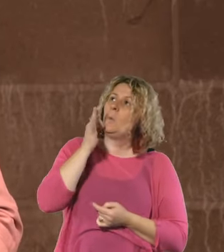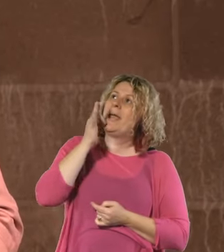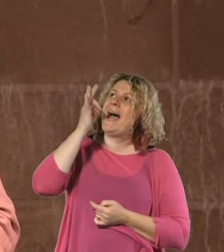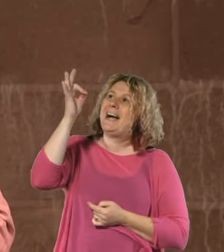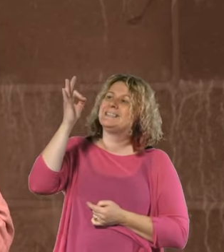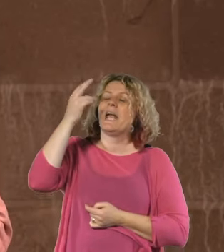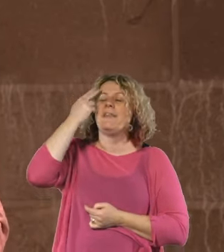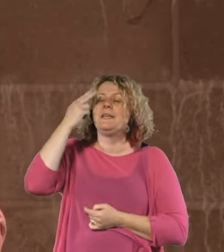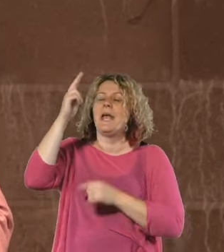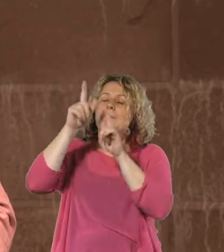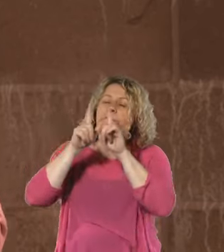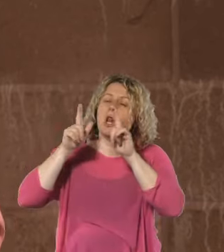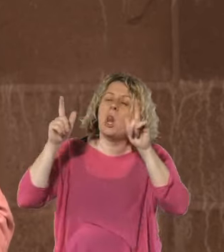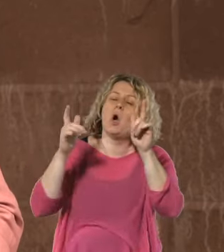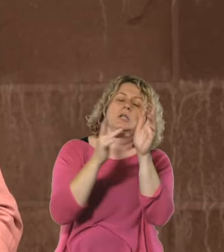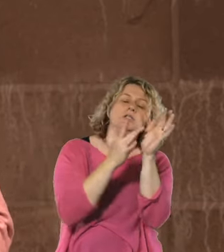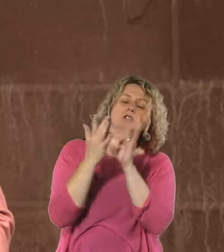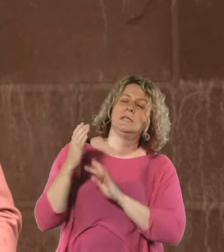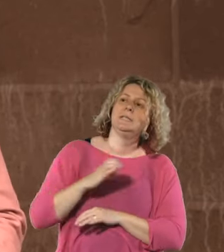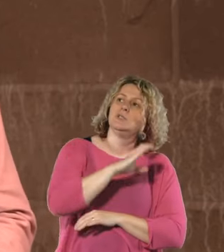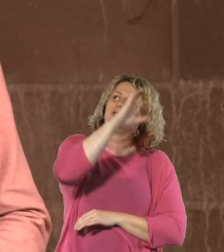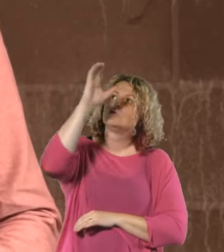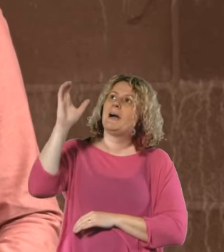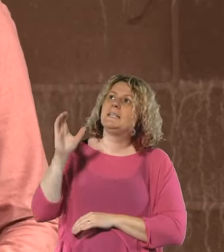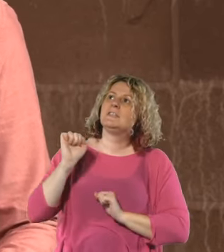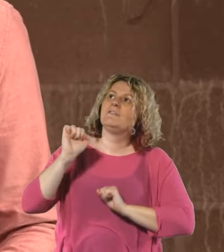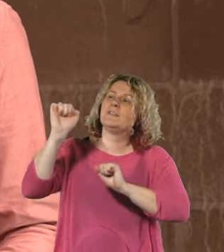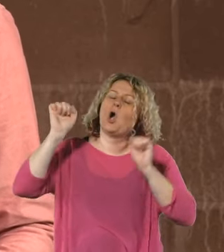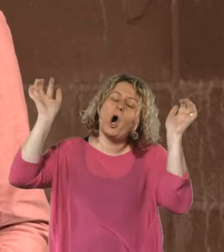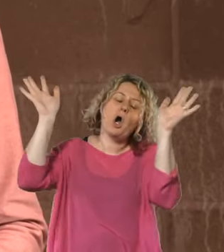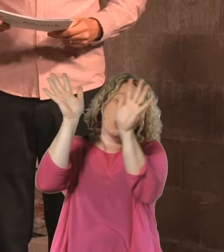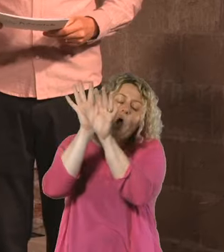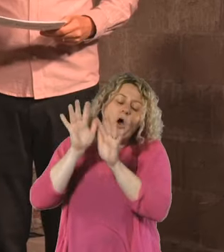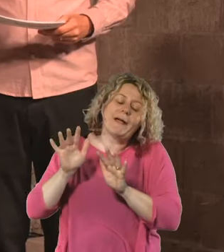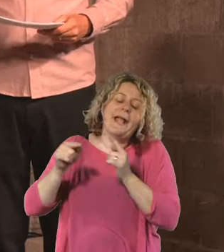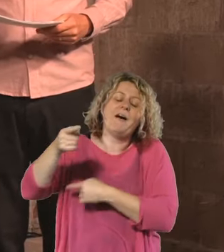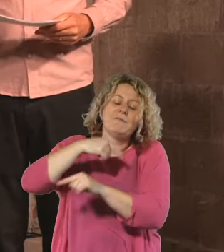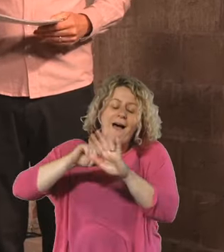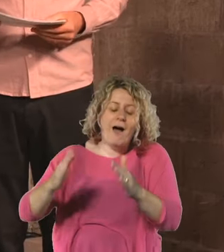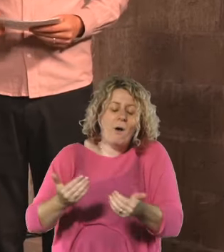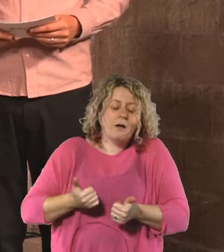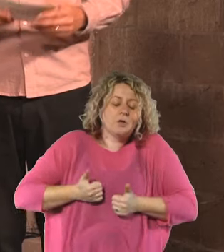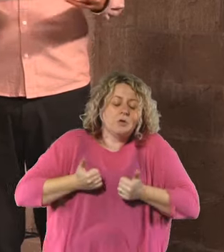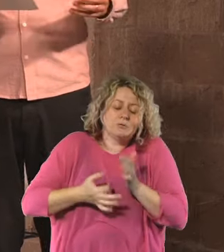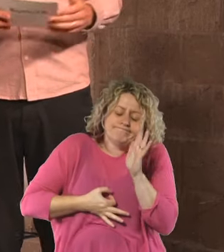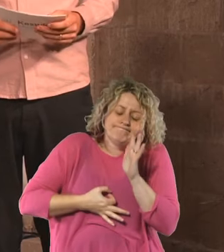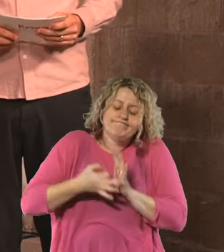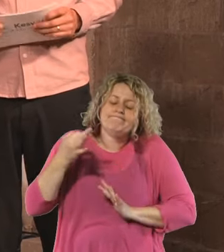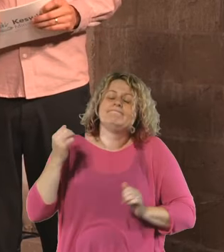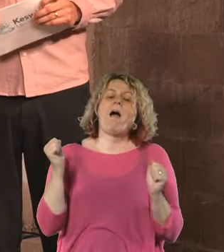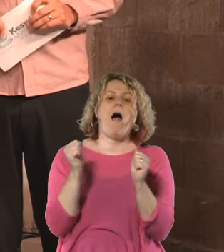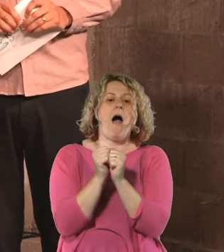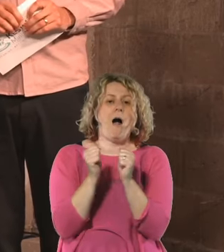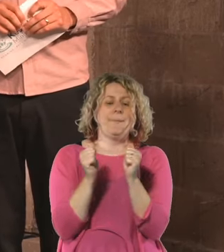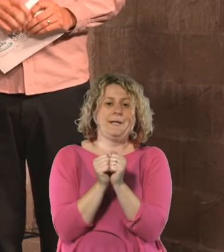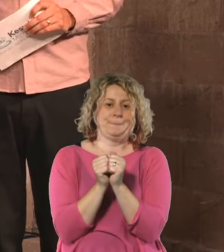Jesus Christ for our good and for your great glory. Amen. Amen. Well, what better way could there be